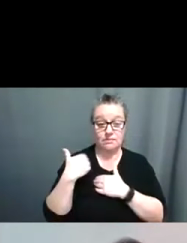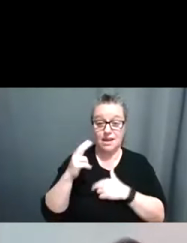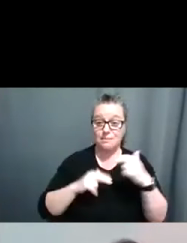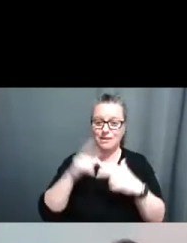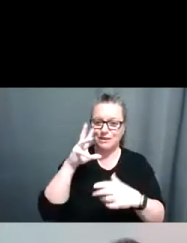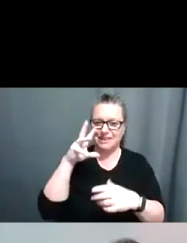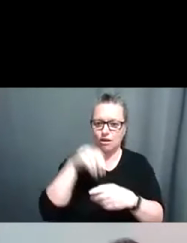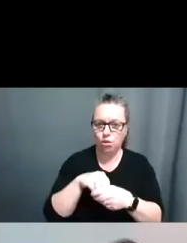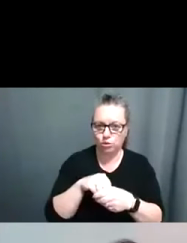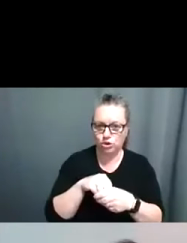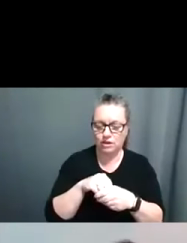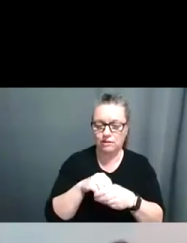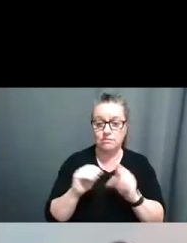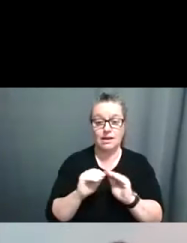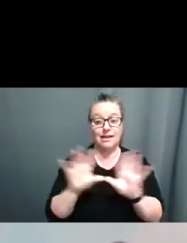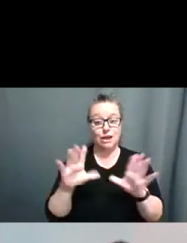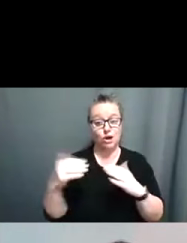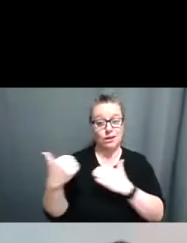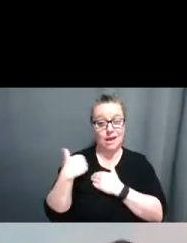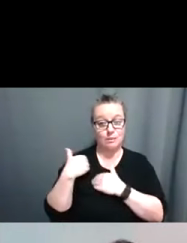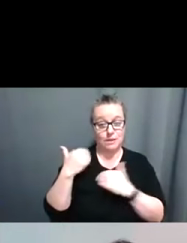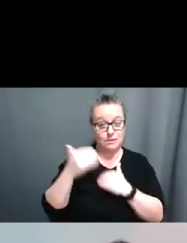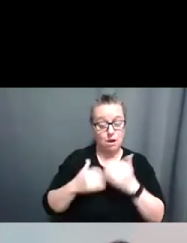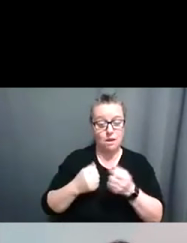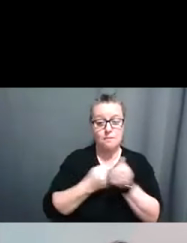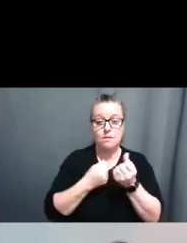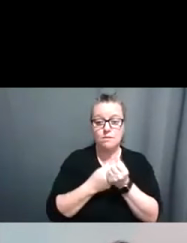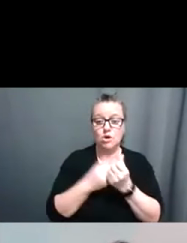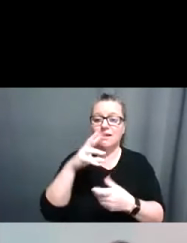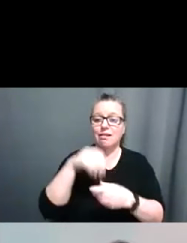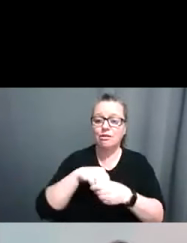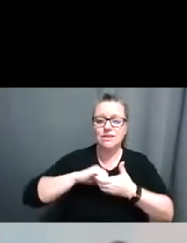inclusion. Clear accountability processes promote inclusive